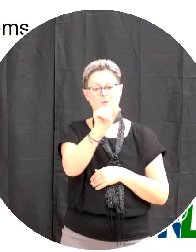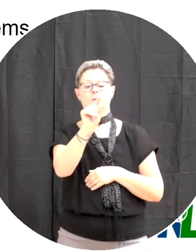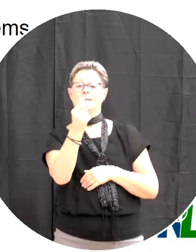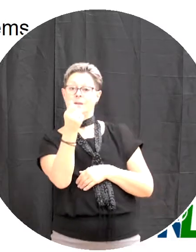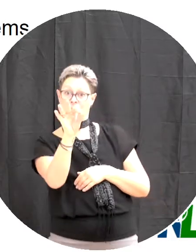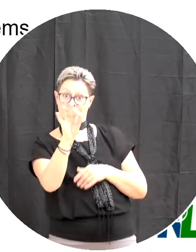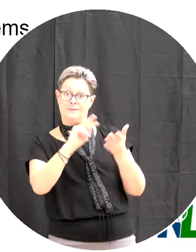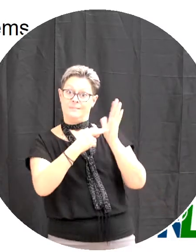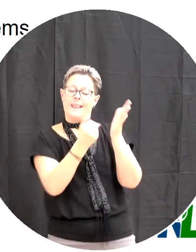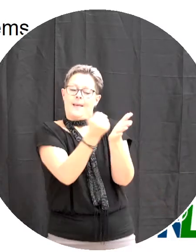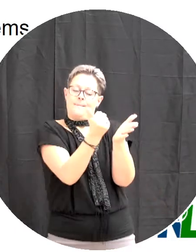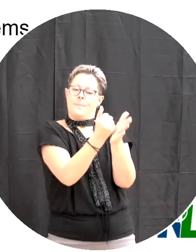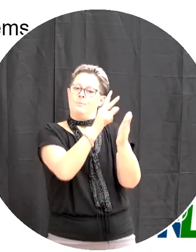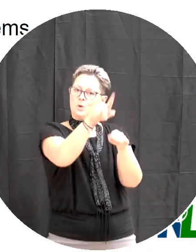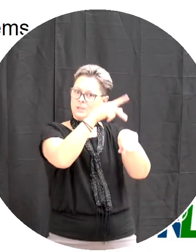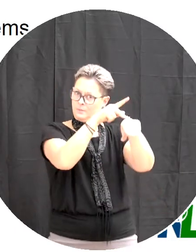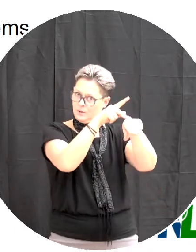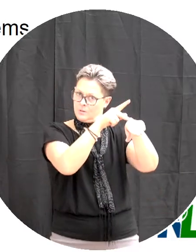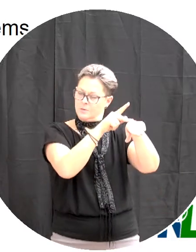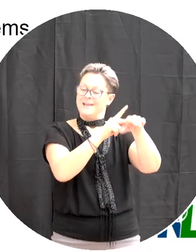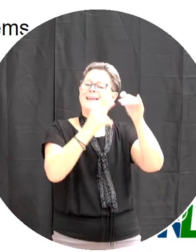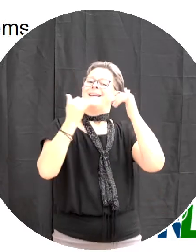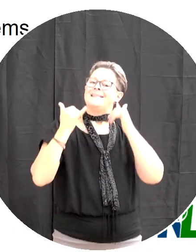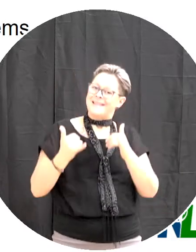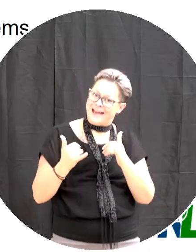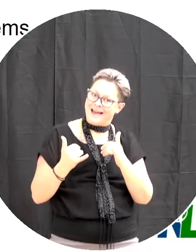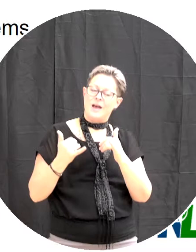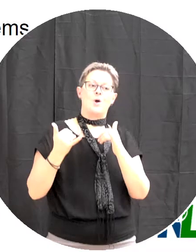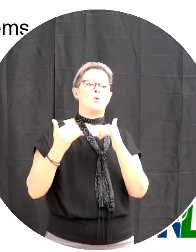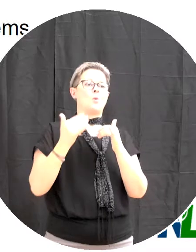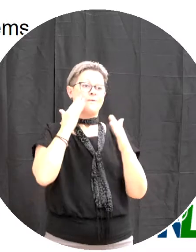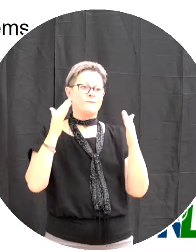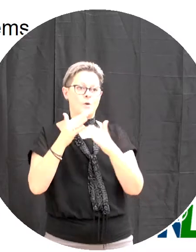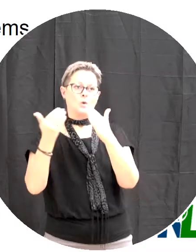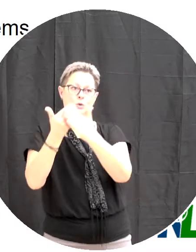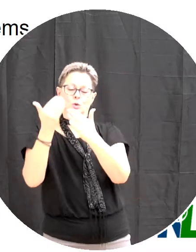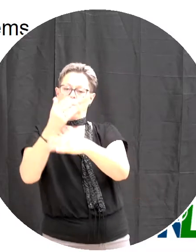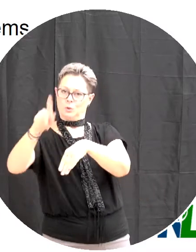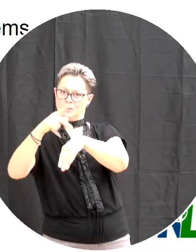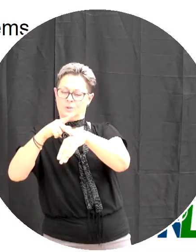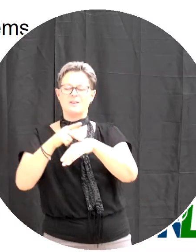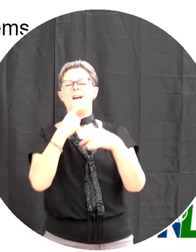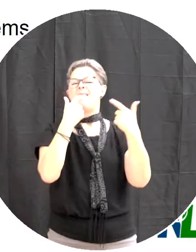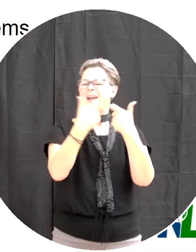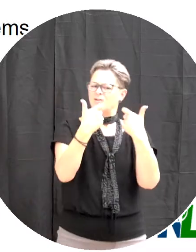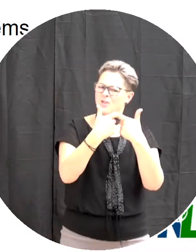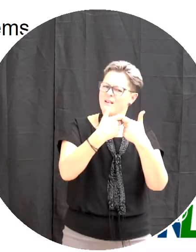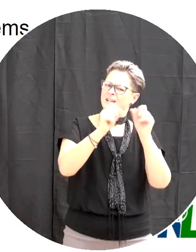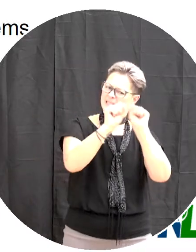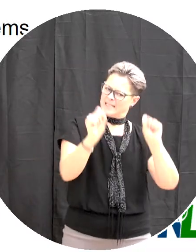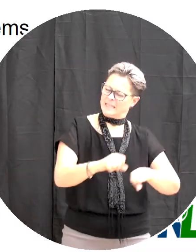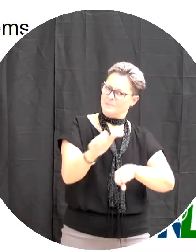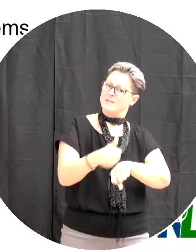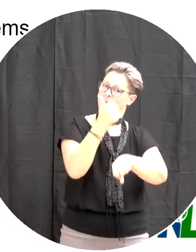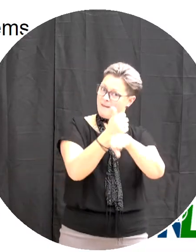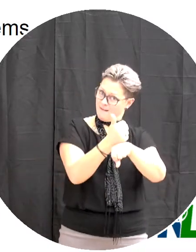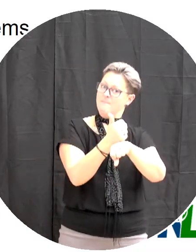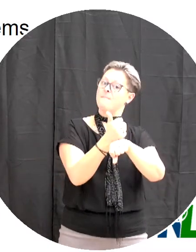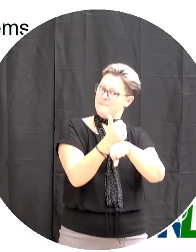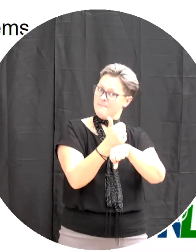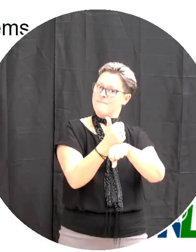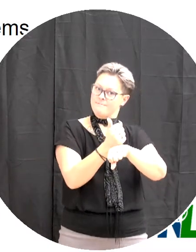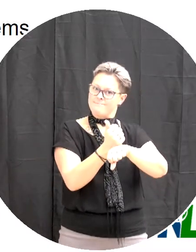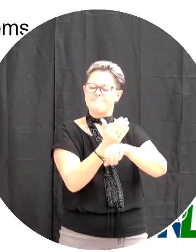we focused on new principals. A number of electronic systems were also enhanced or